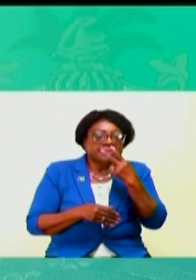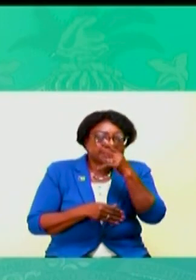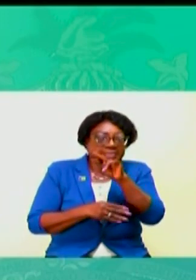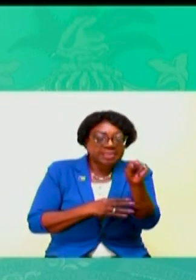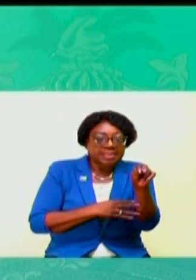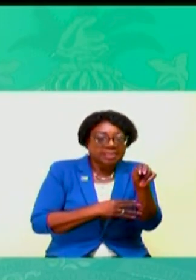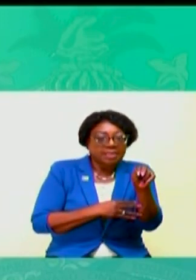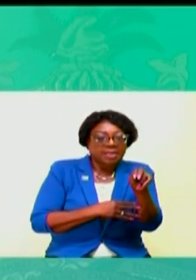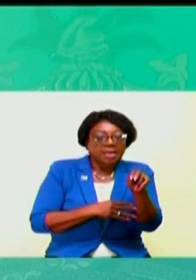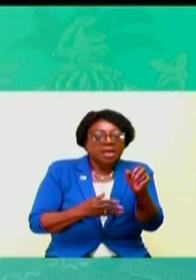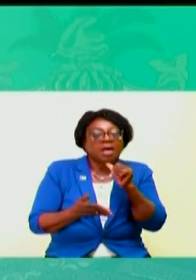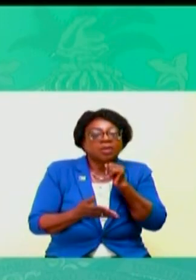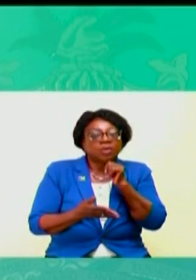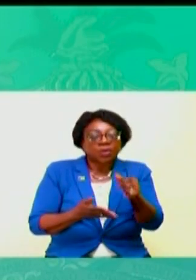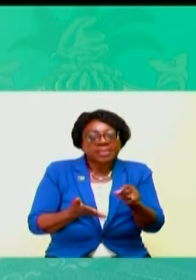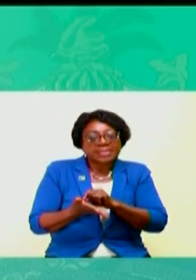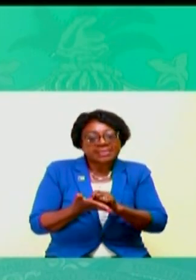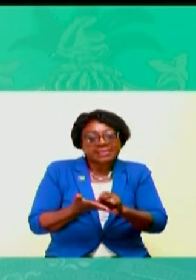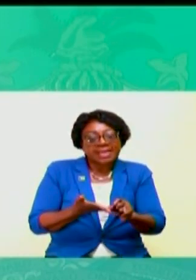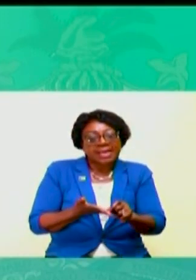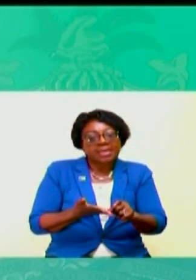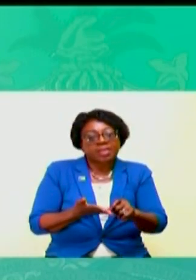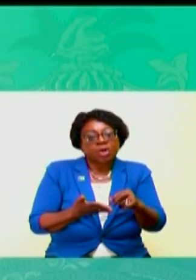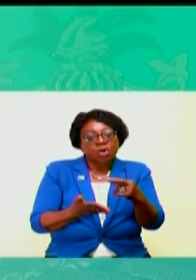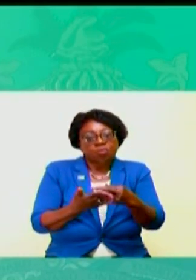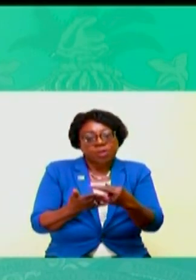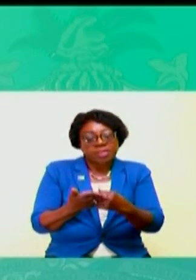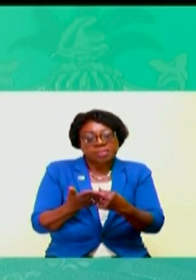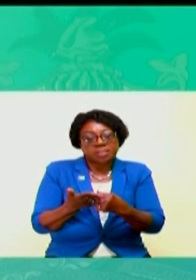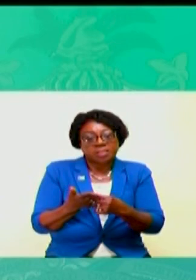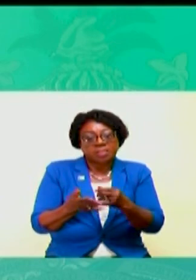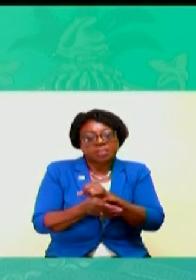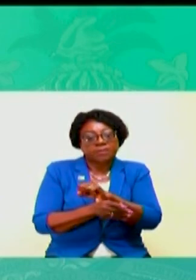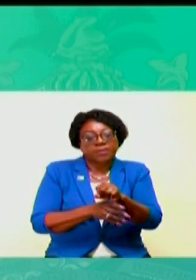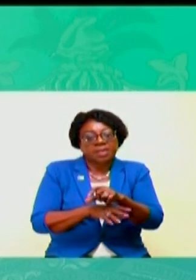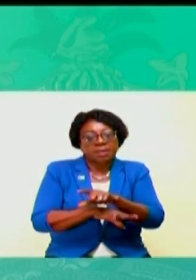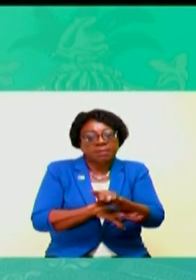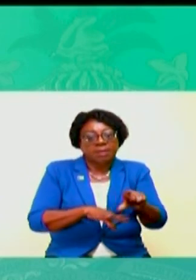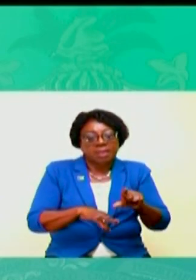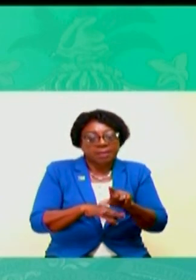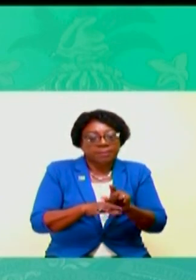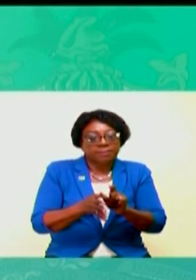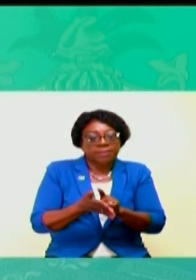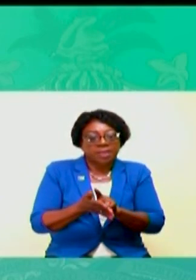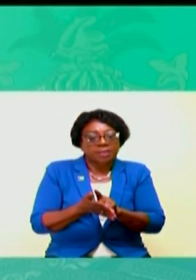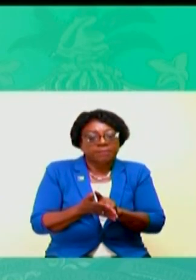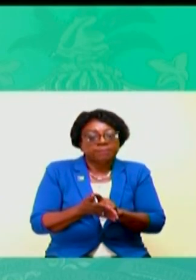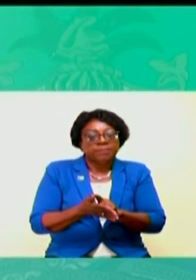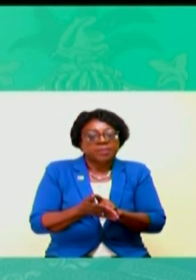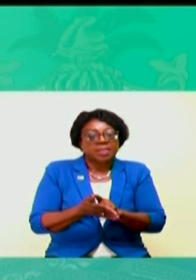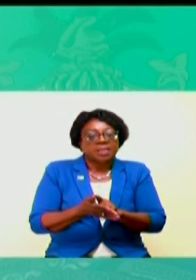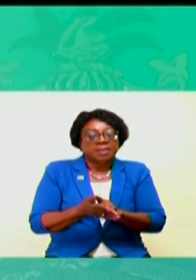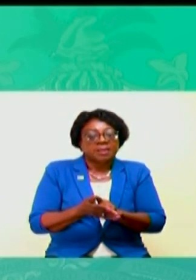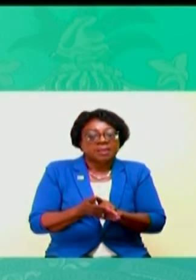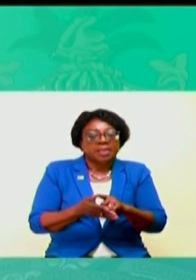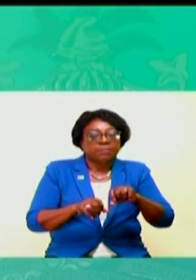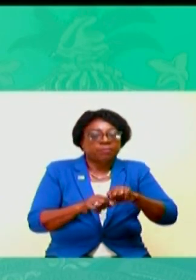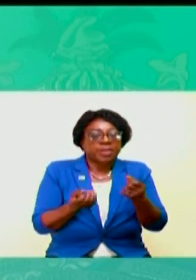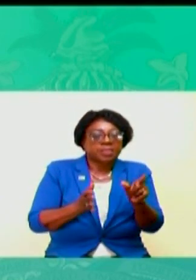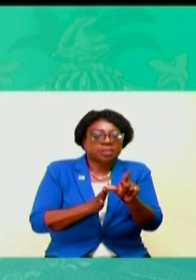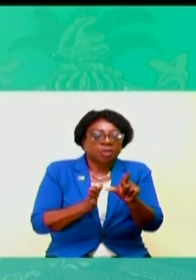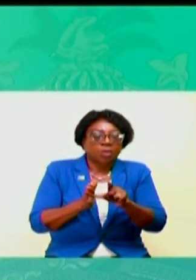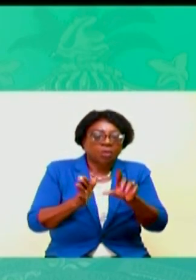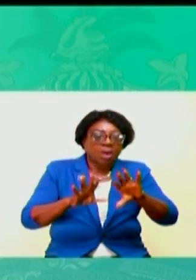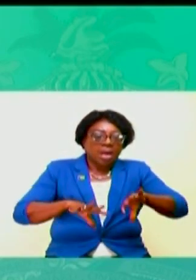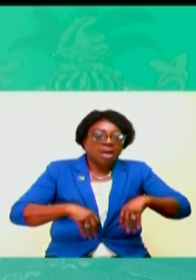surveyor plan. My 23 years. In fact, such a thing directly conflicts with the law. How could